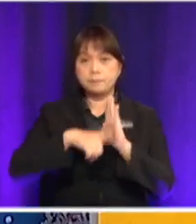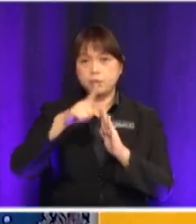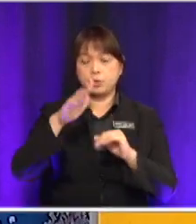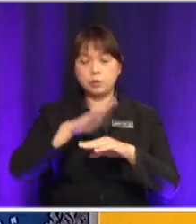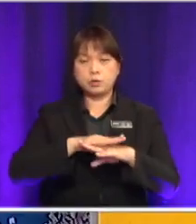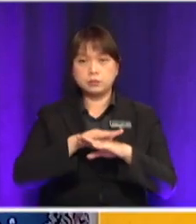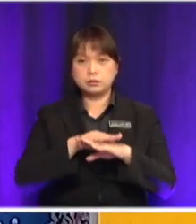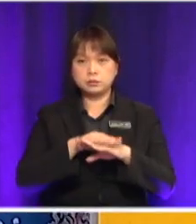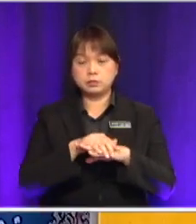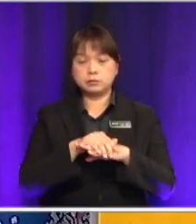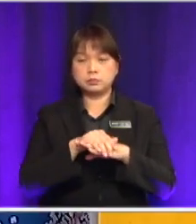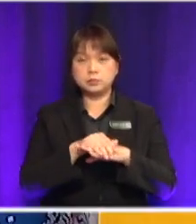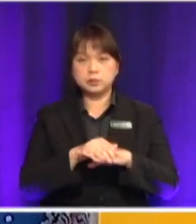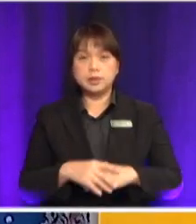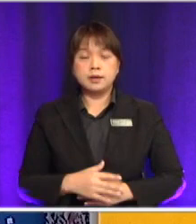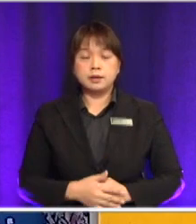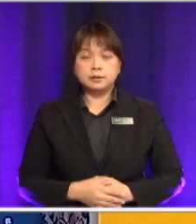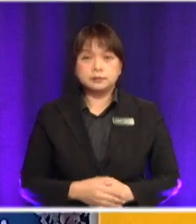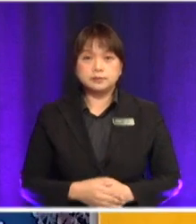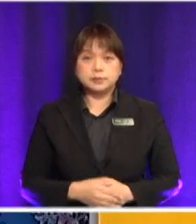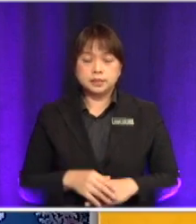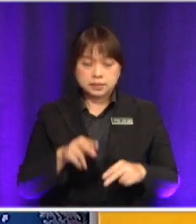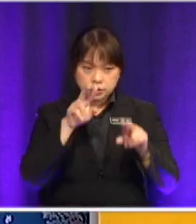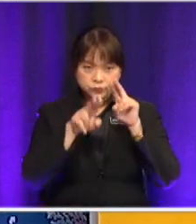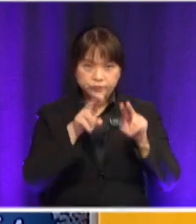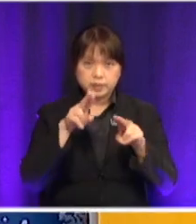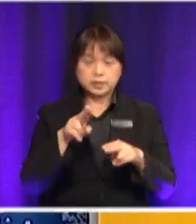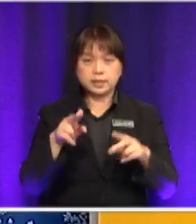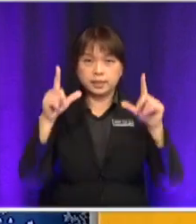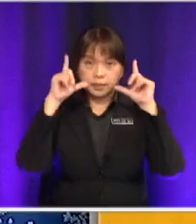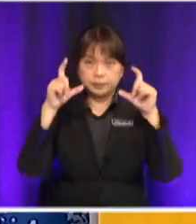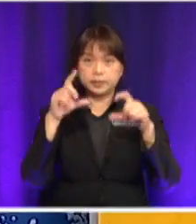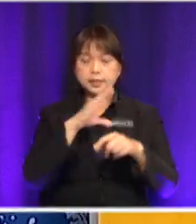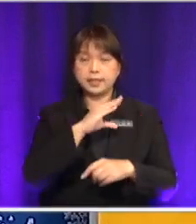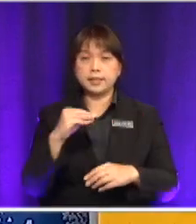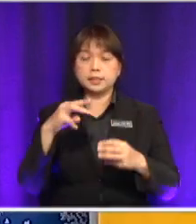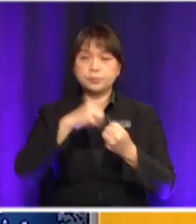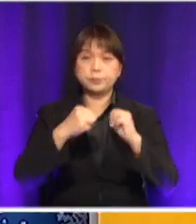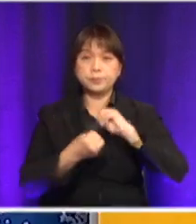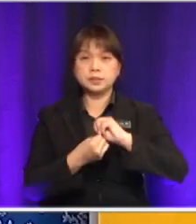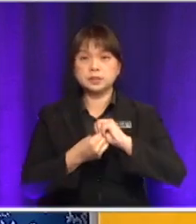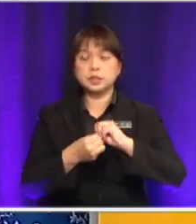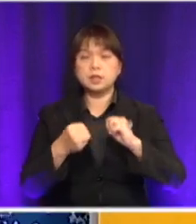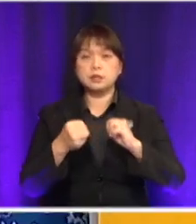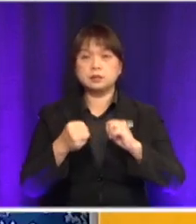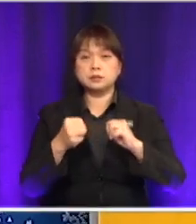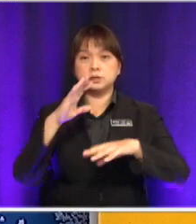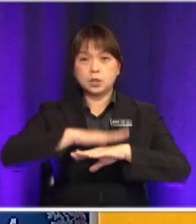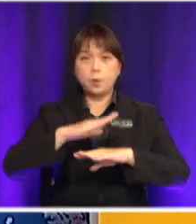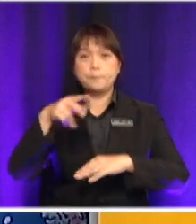and how the issue of privacy, because this will give some thoughts to pupils out there at